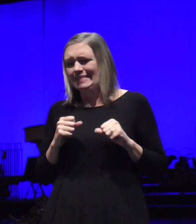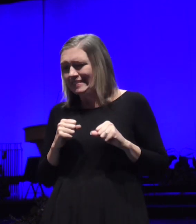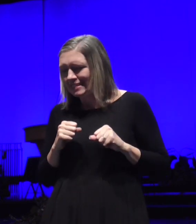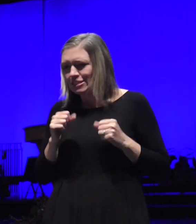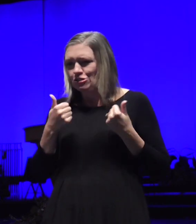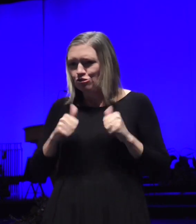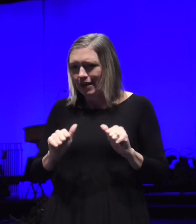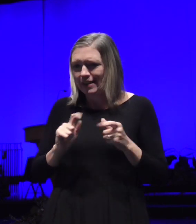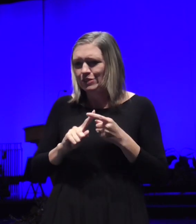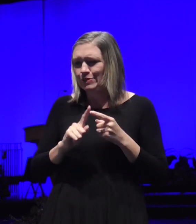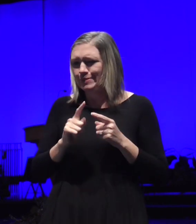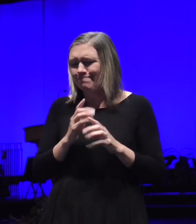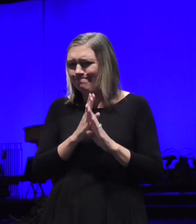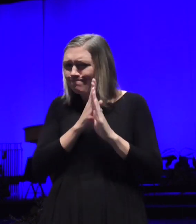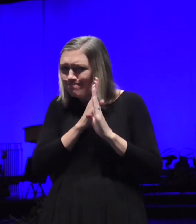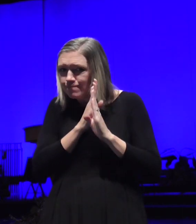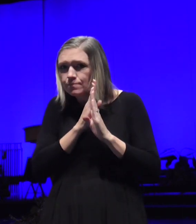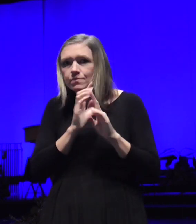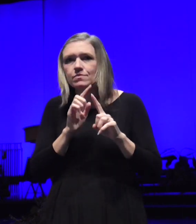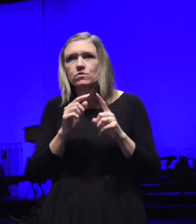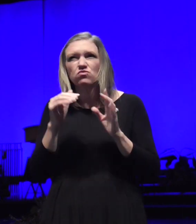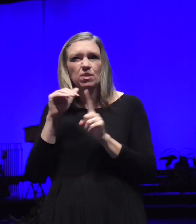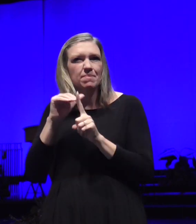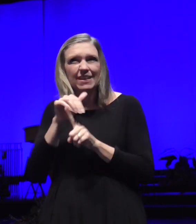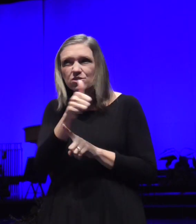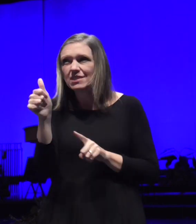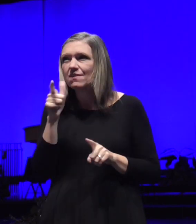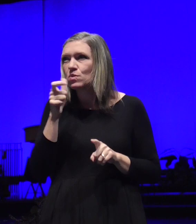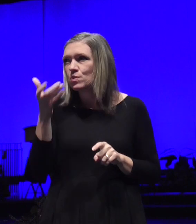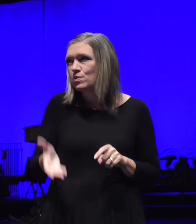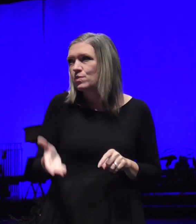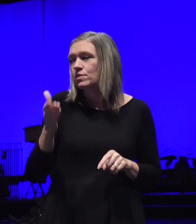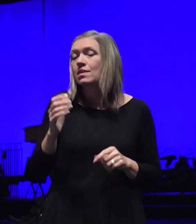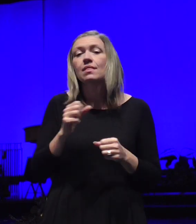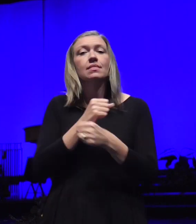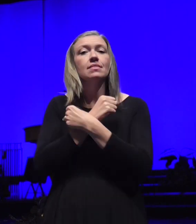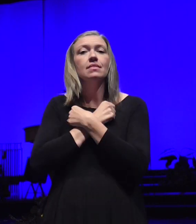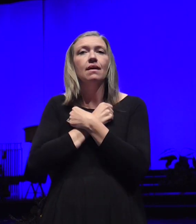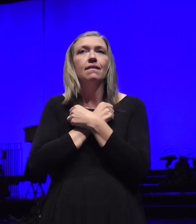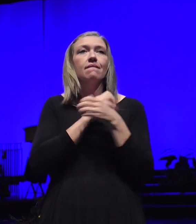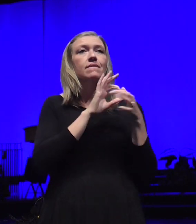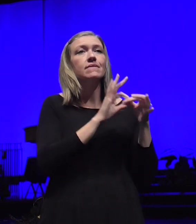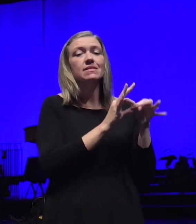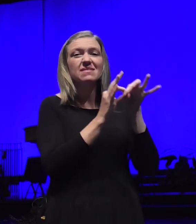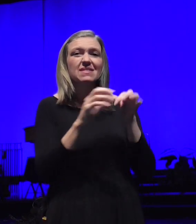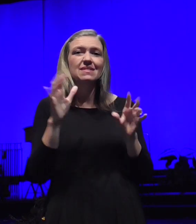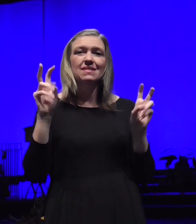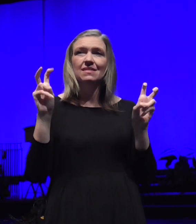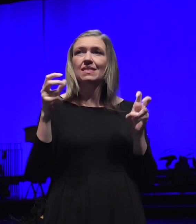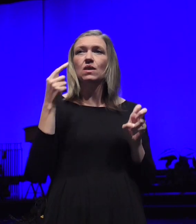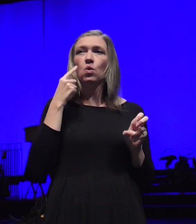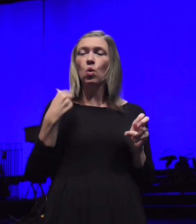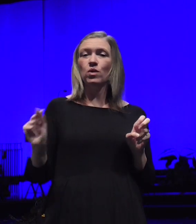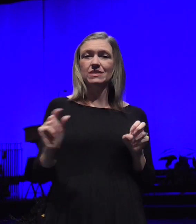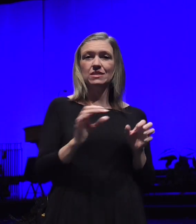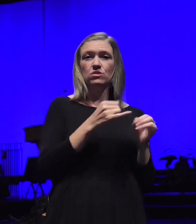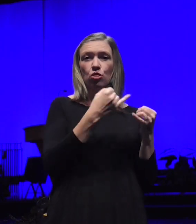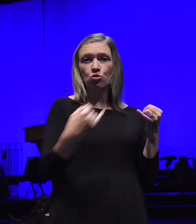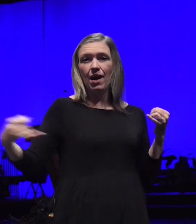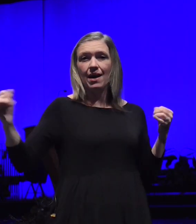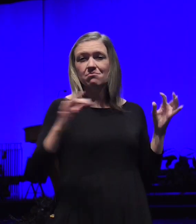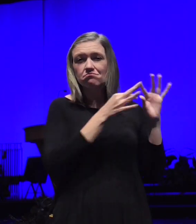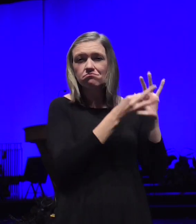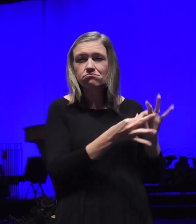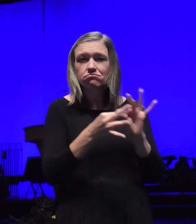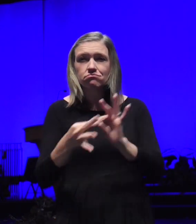remind yourself who you are. So love is a common thread. It's a golden thread. And